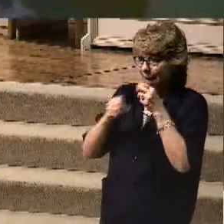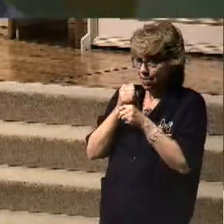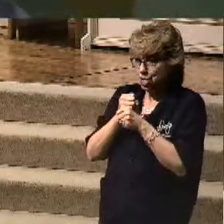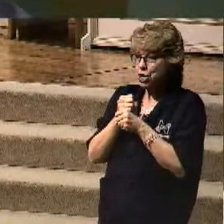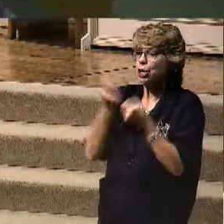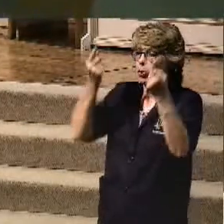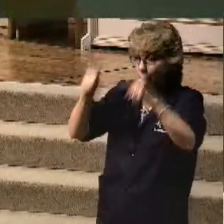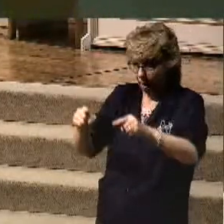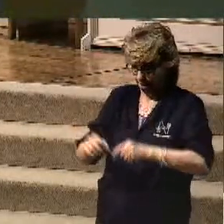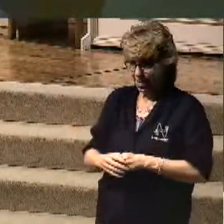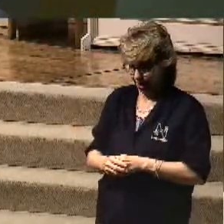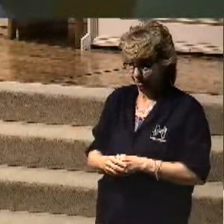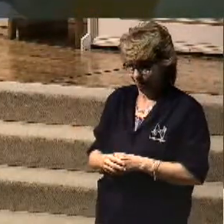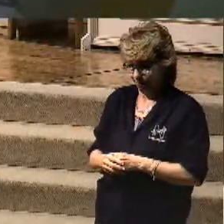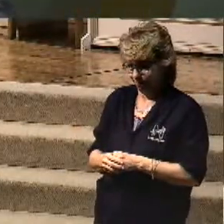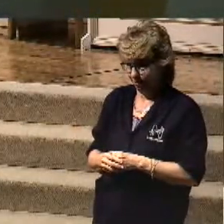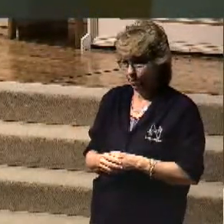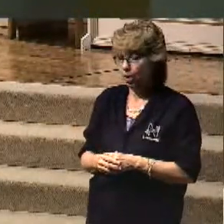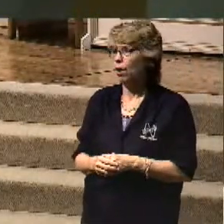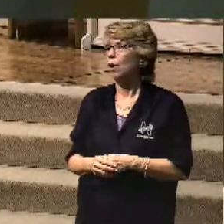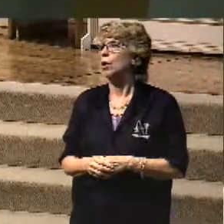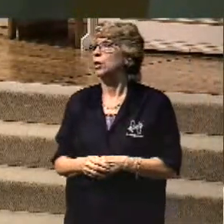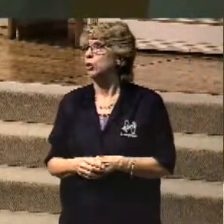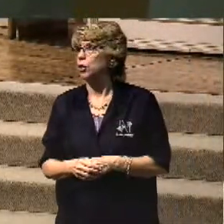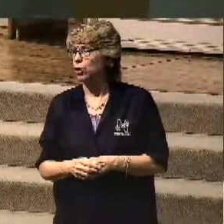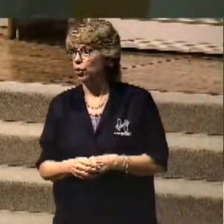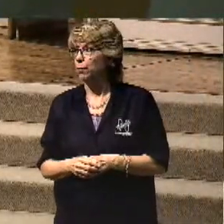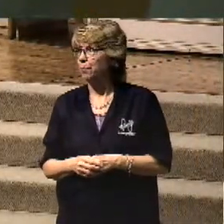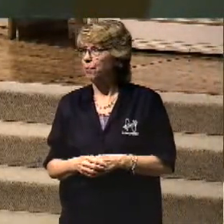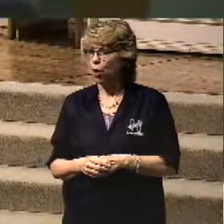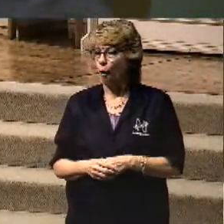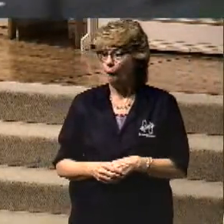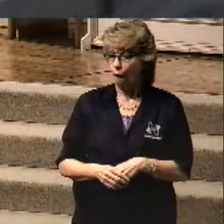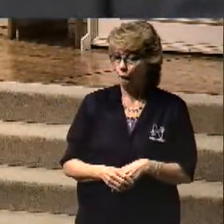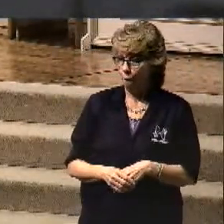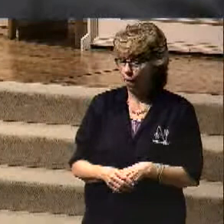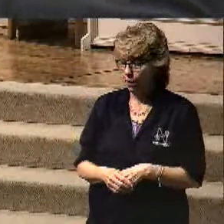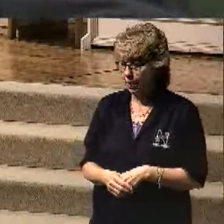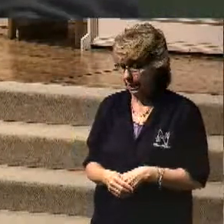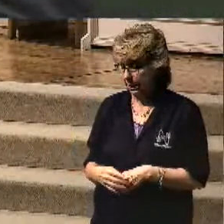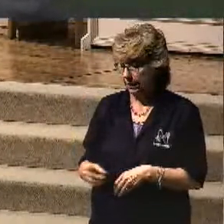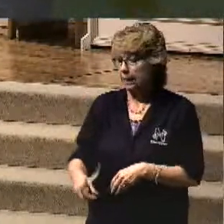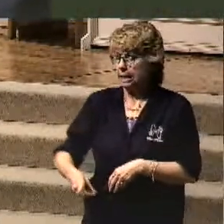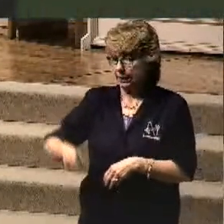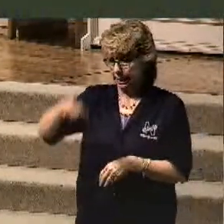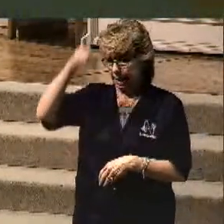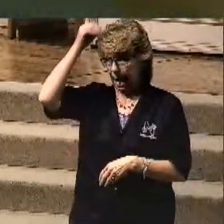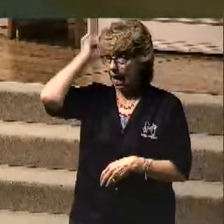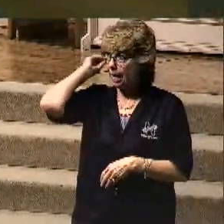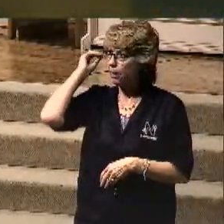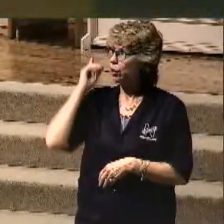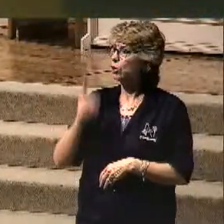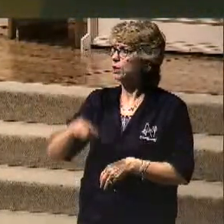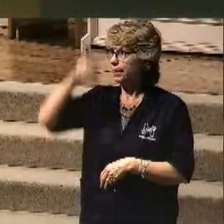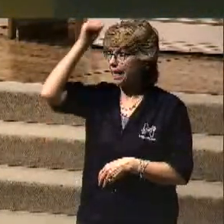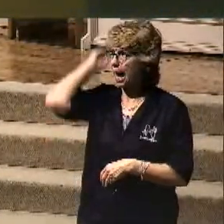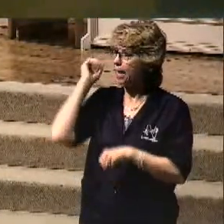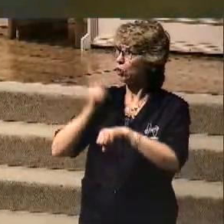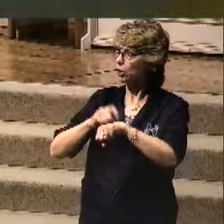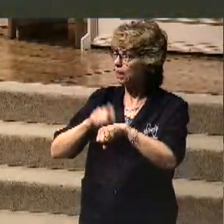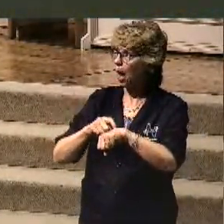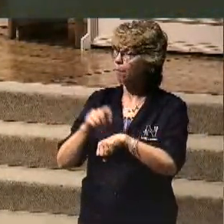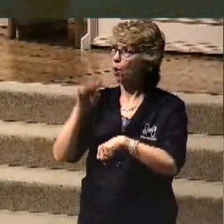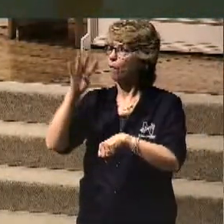of the end of 483 years. And it's an amazing, marvelous thing that